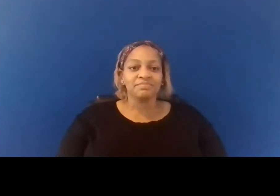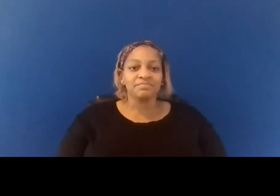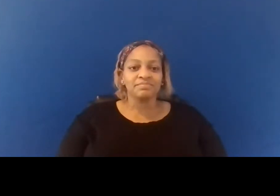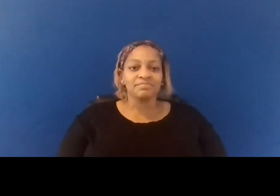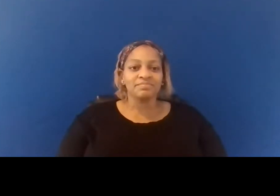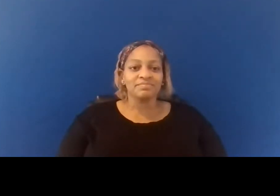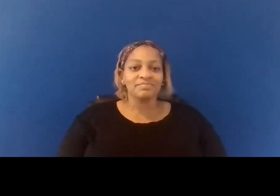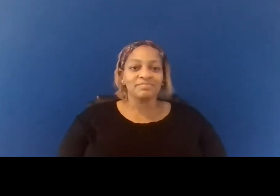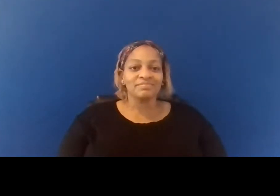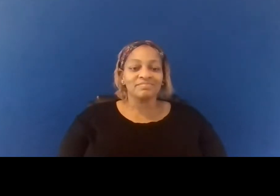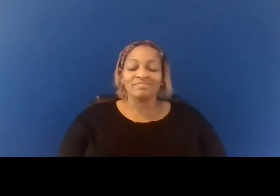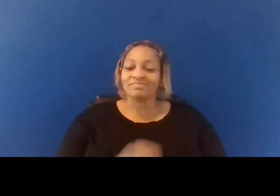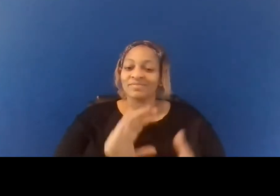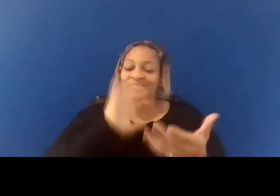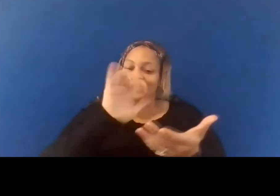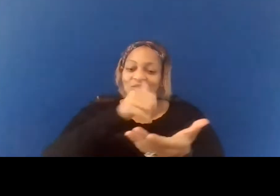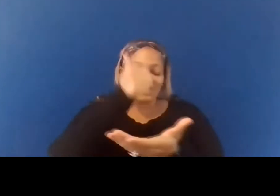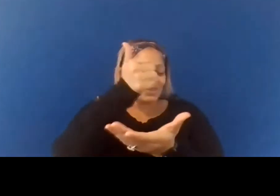And so it is.